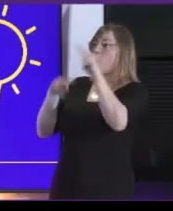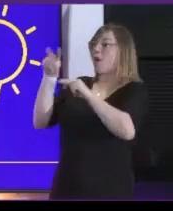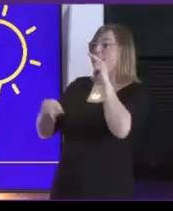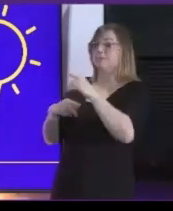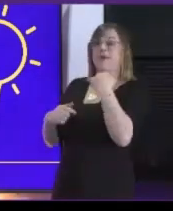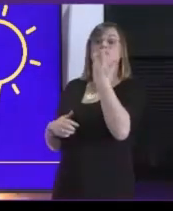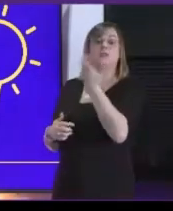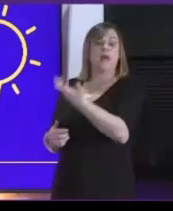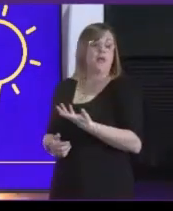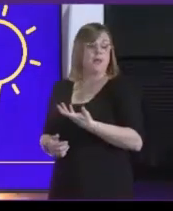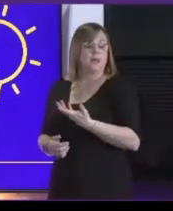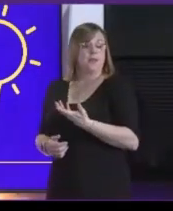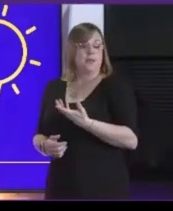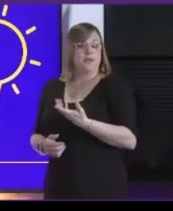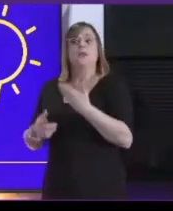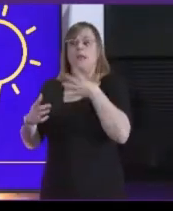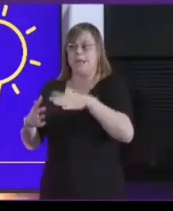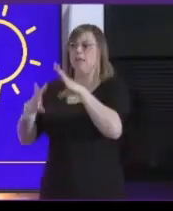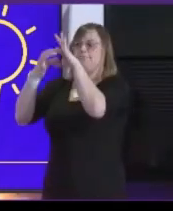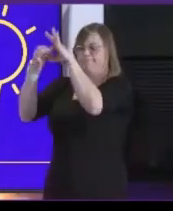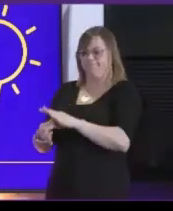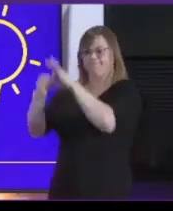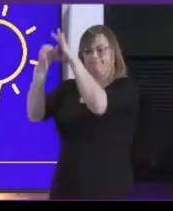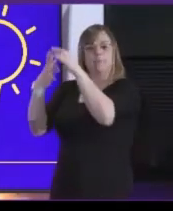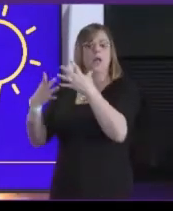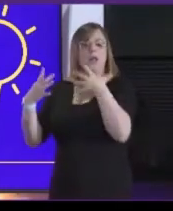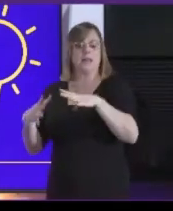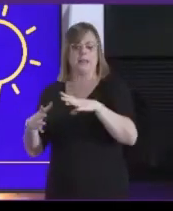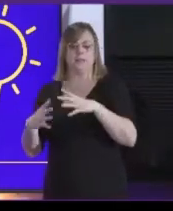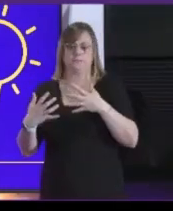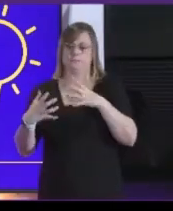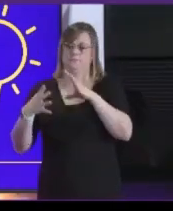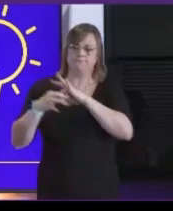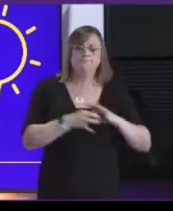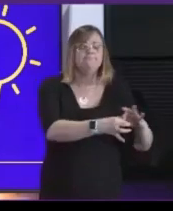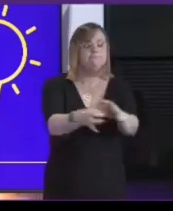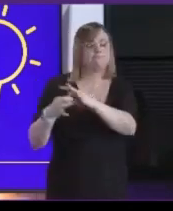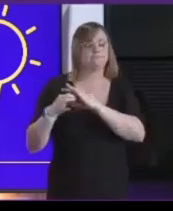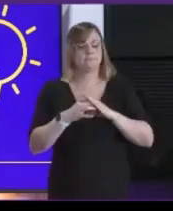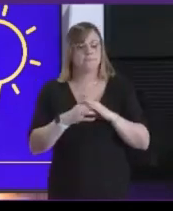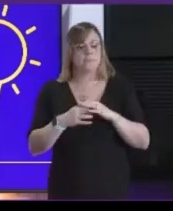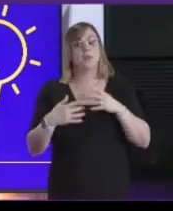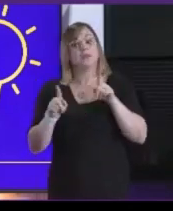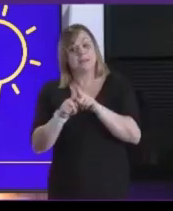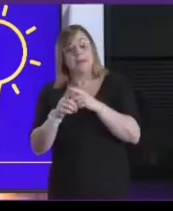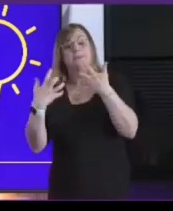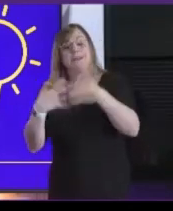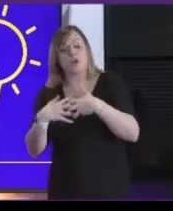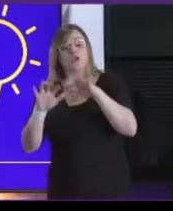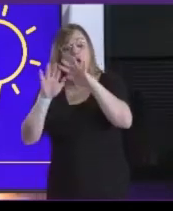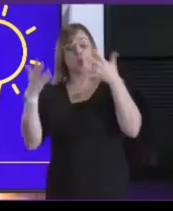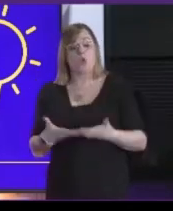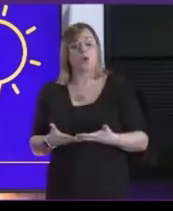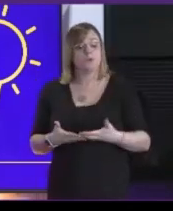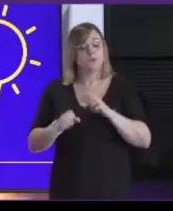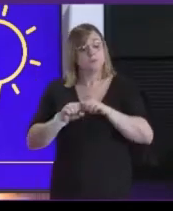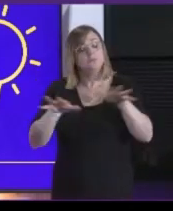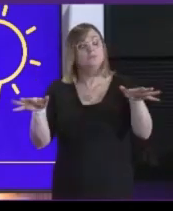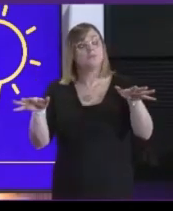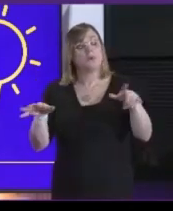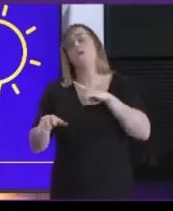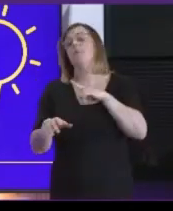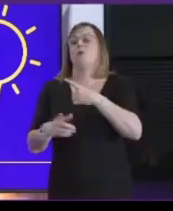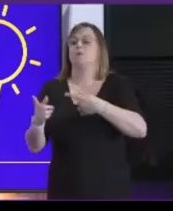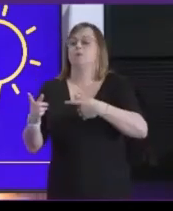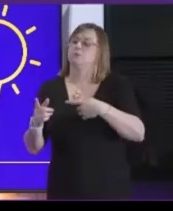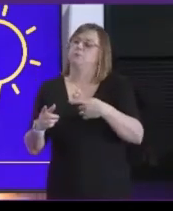day. So is the same for technology on a world scale, because we all, I